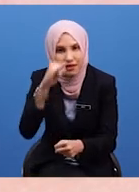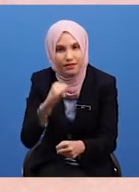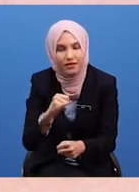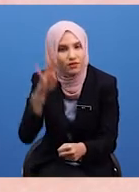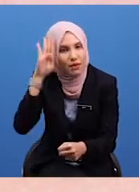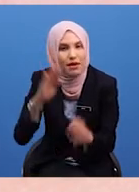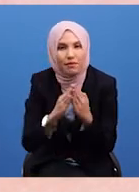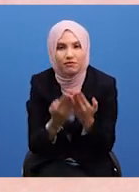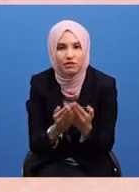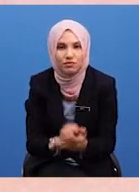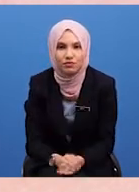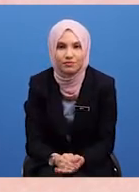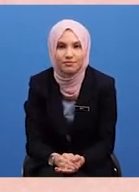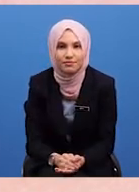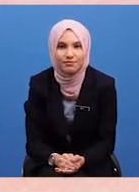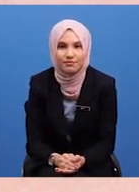Bradbury's book.